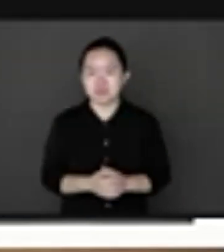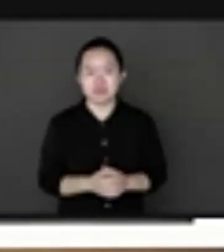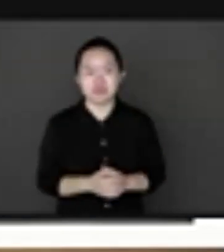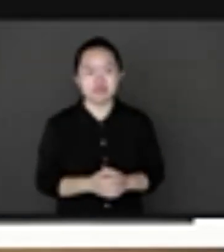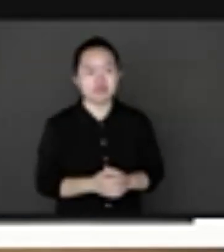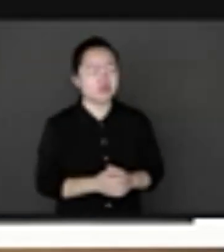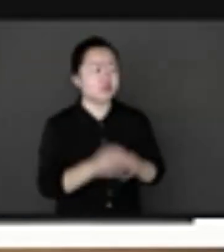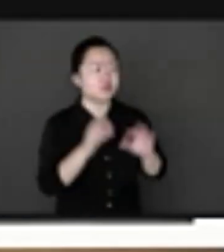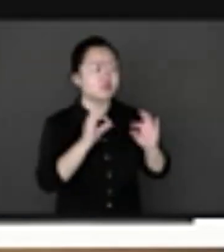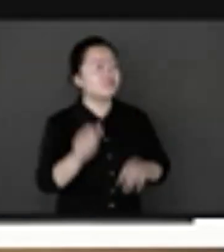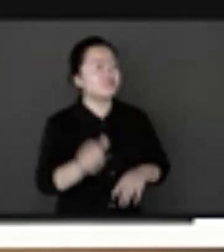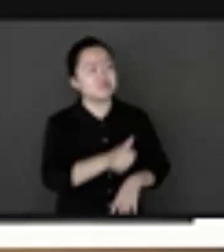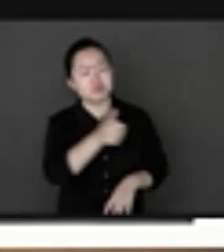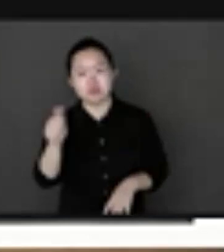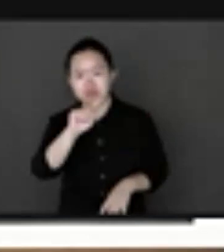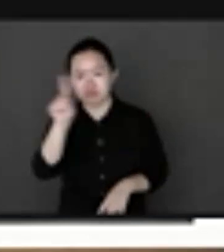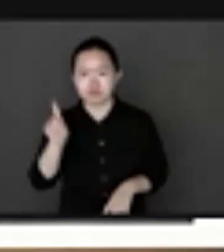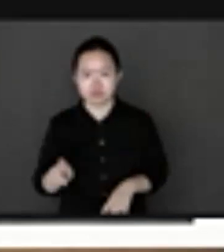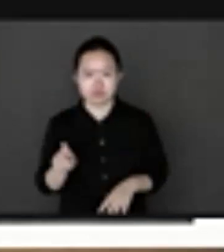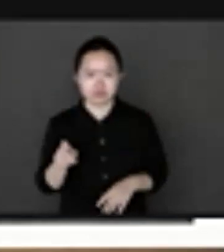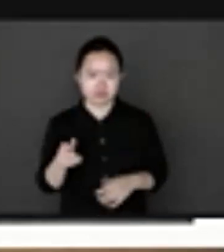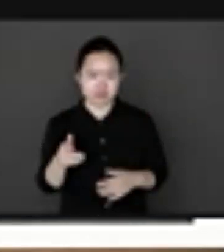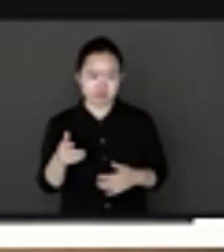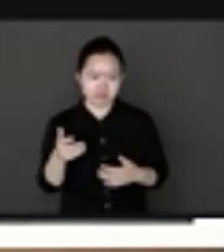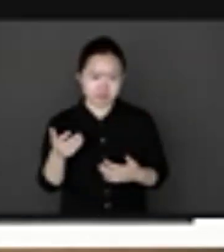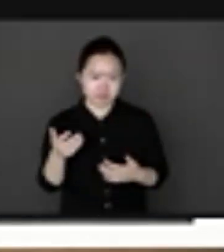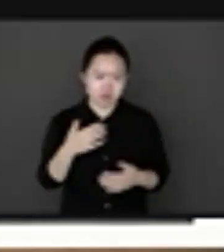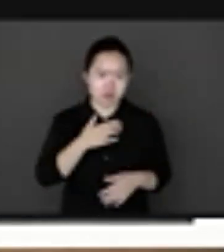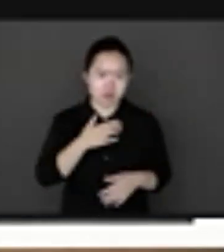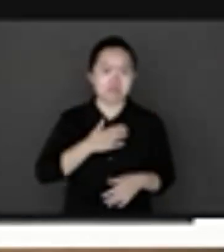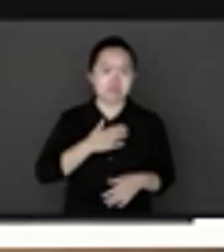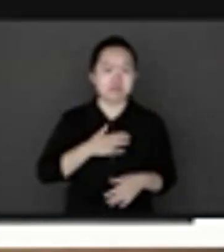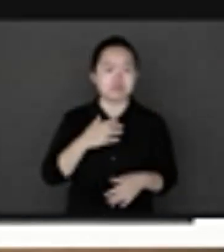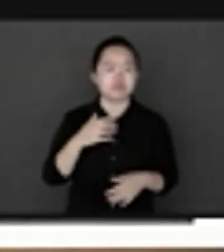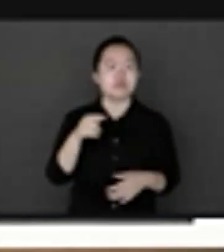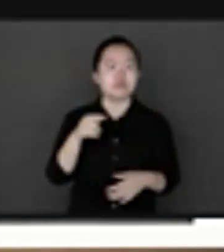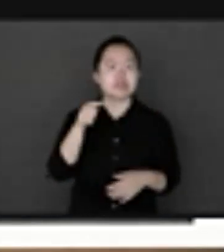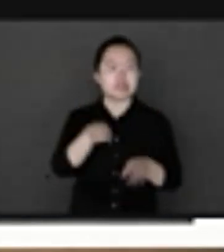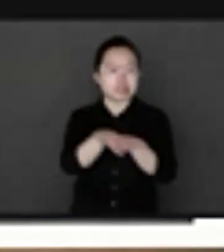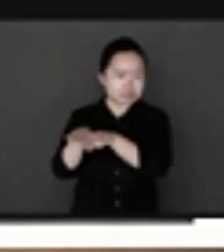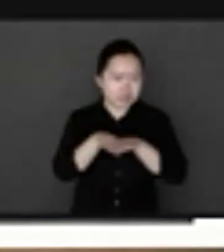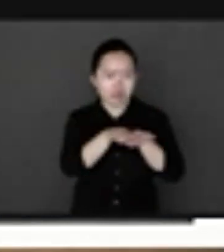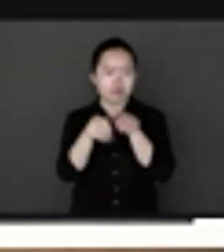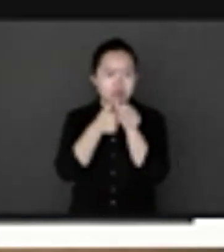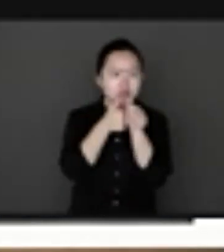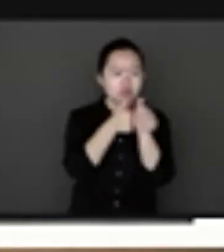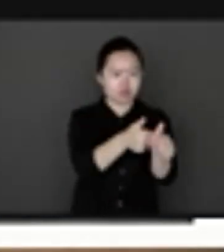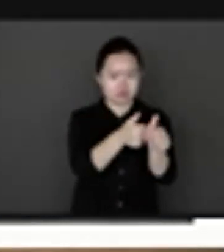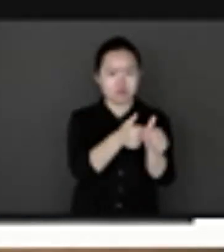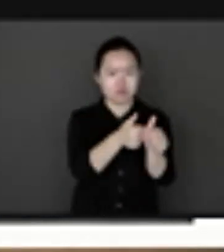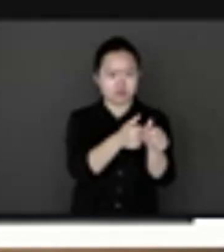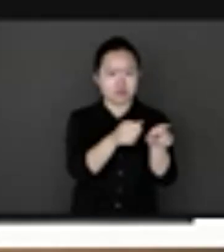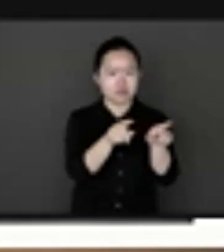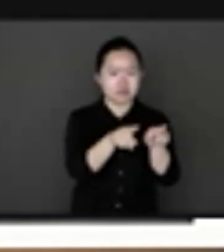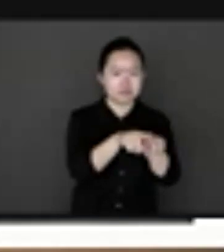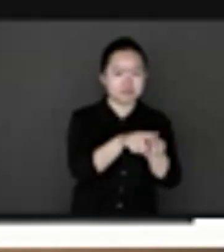of 4.5 to 1 come from? Is that from another standard? No, it's from the same standard, basically. Or, I mean, the EN in the stuff